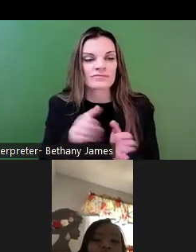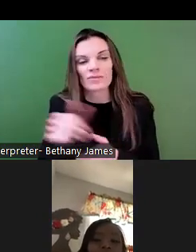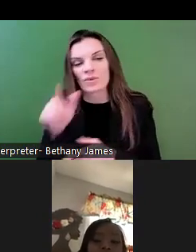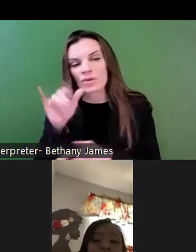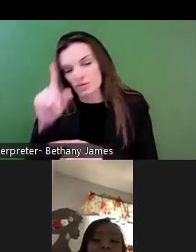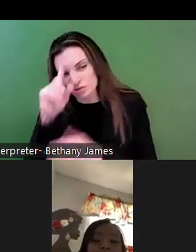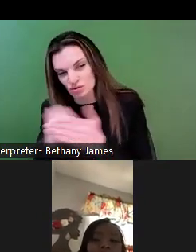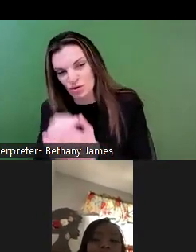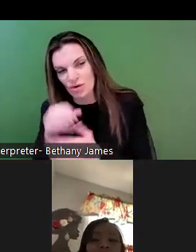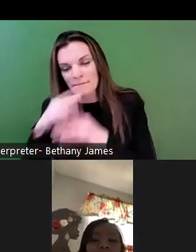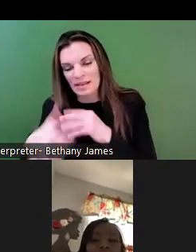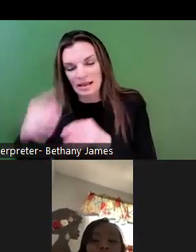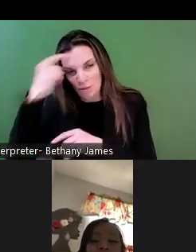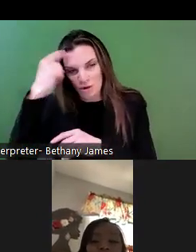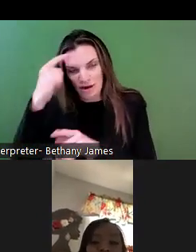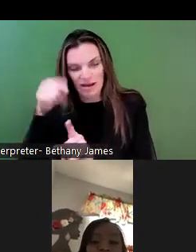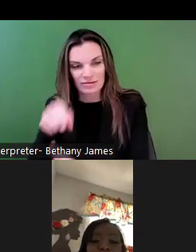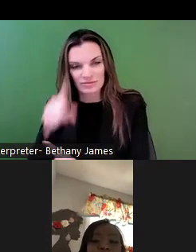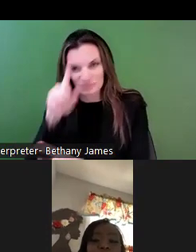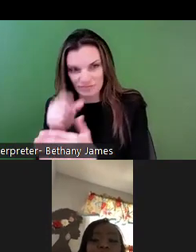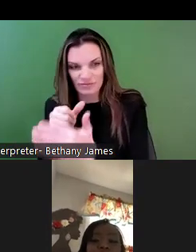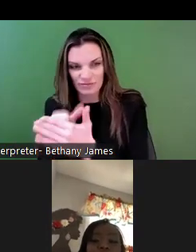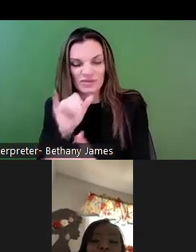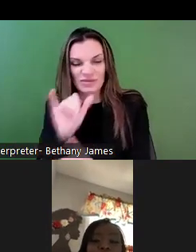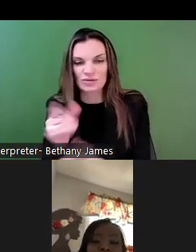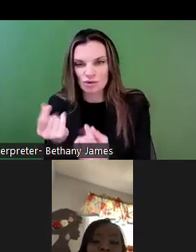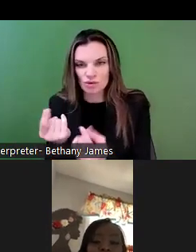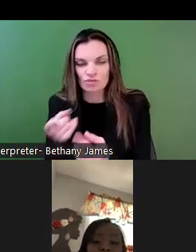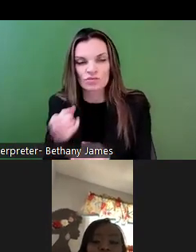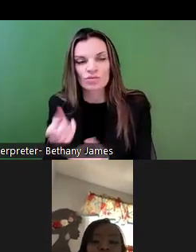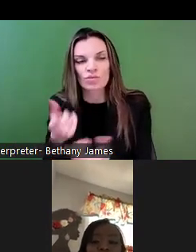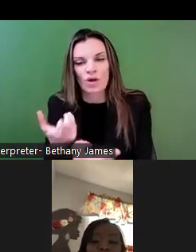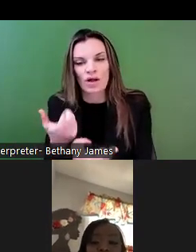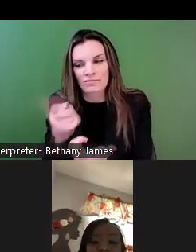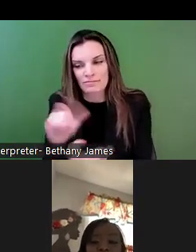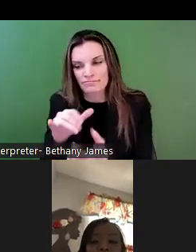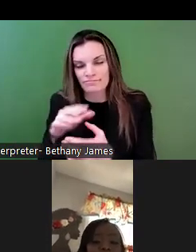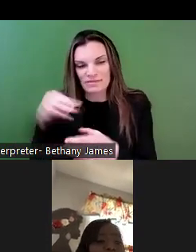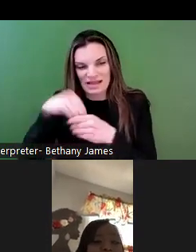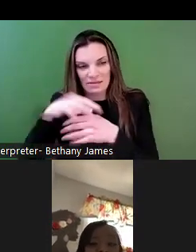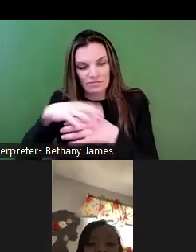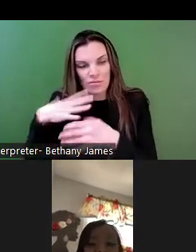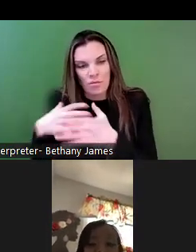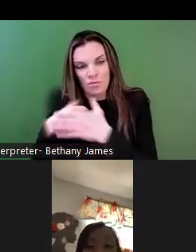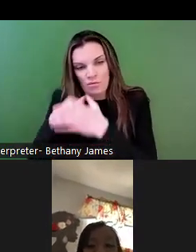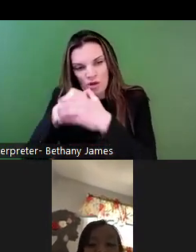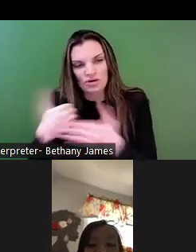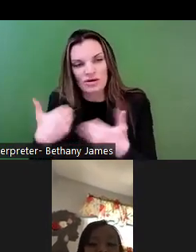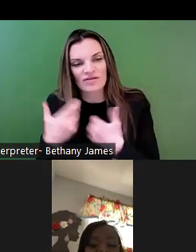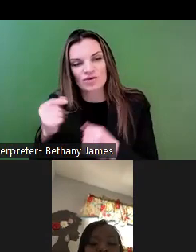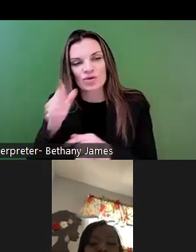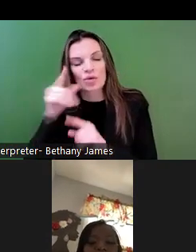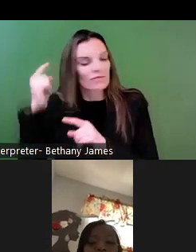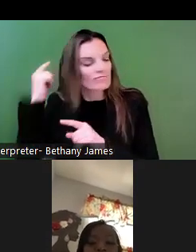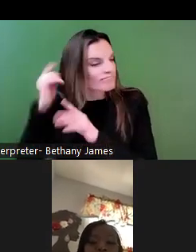to it, that's just a breathing blank. Obviously, if your brain is bleeding, we want to try to decrease that pressure, and we do that by doing a craniotomy or a